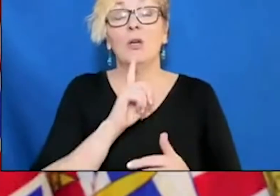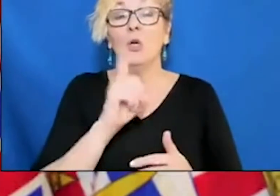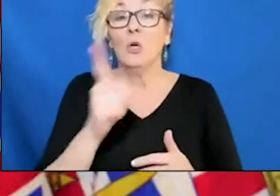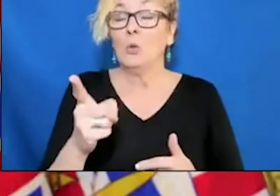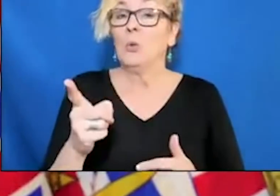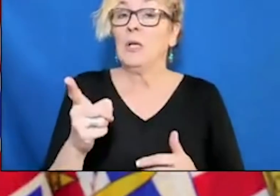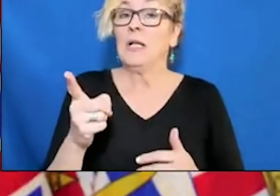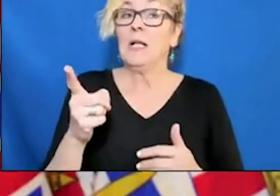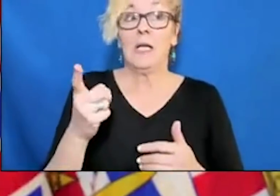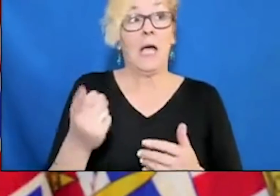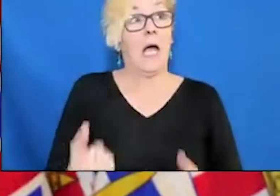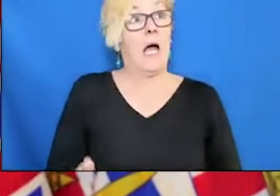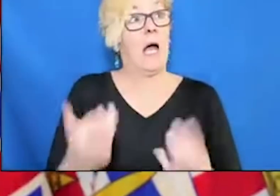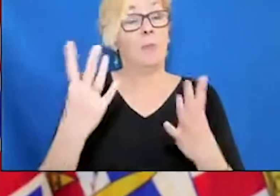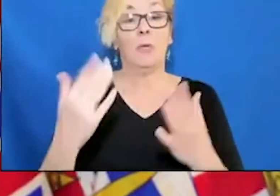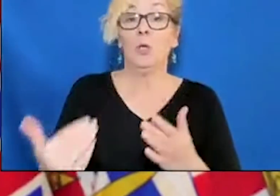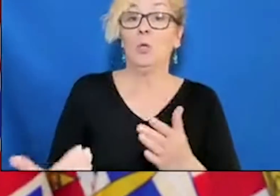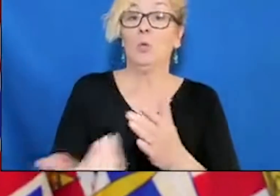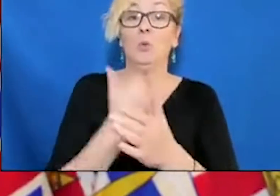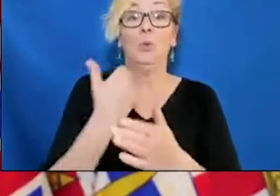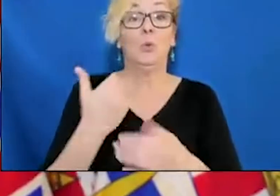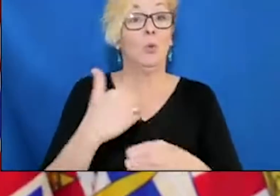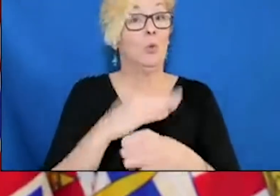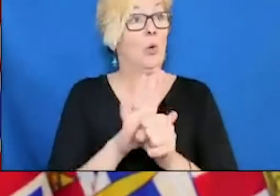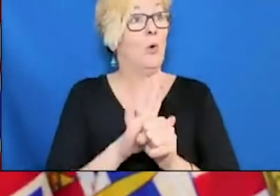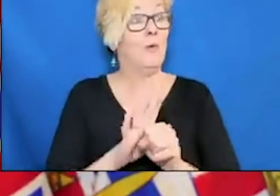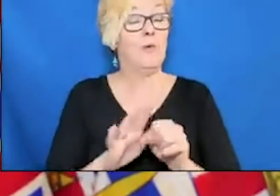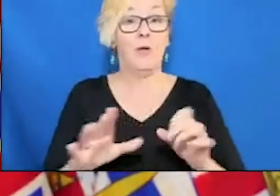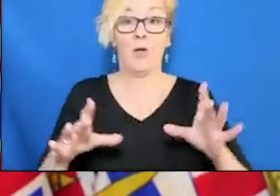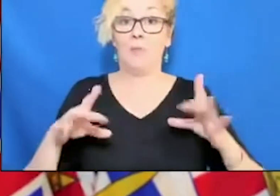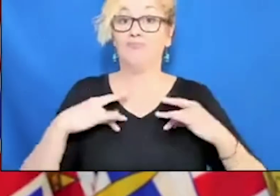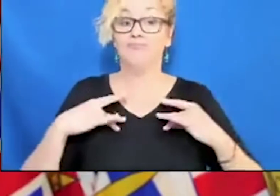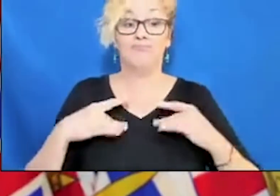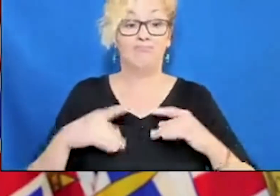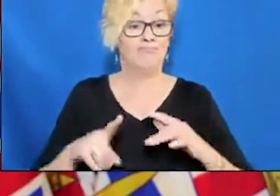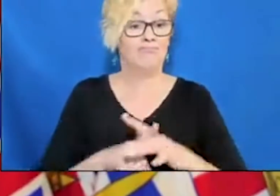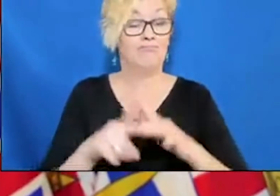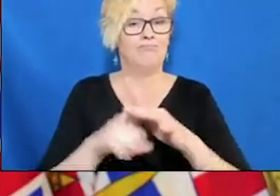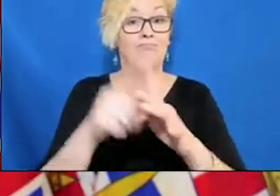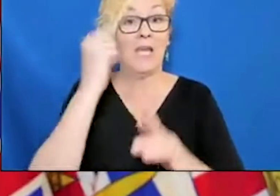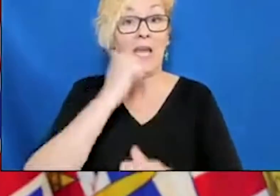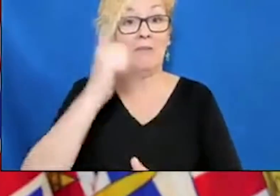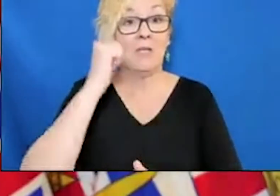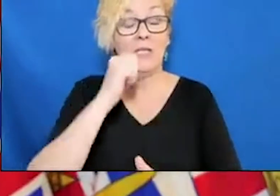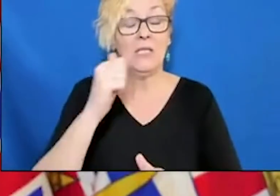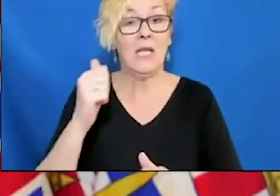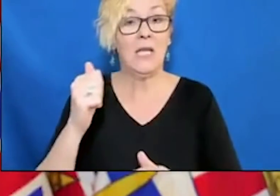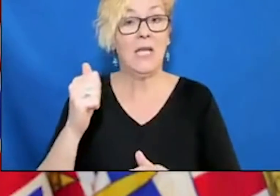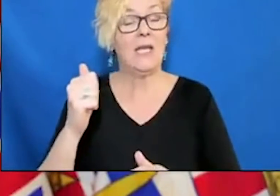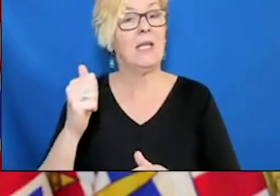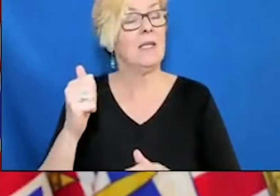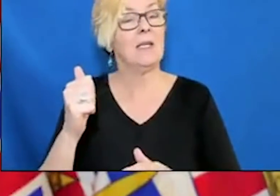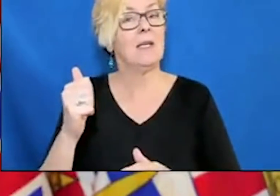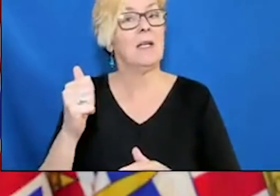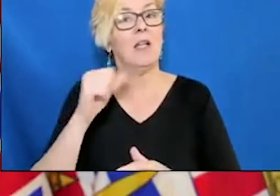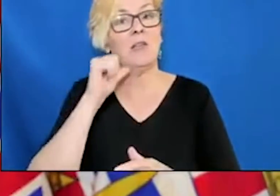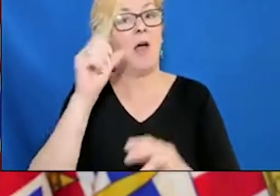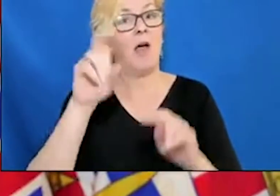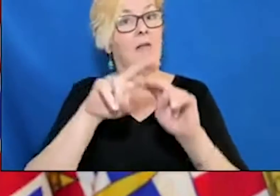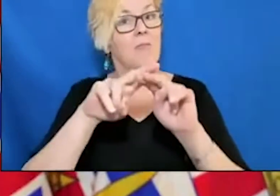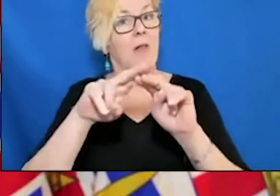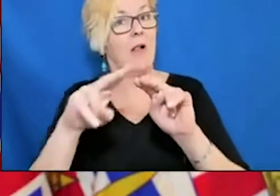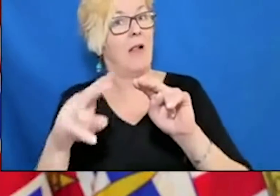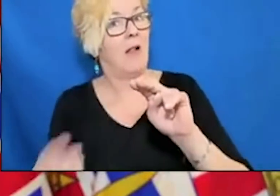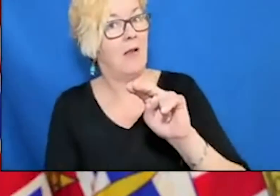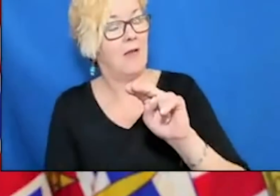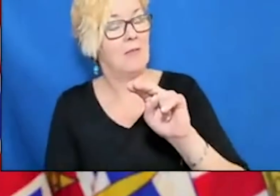wave, but we have leveled out for many weeks now. And it's a slow and steady increase. Concerningly, we're starting to see